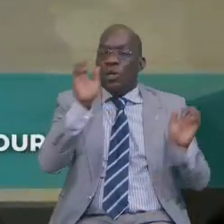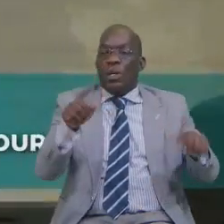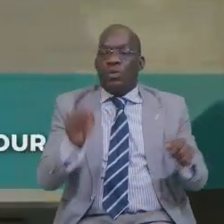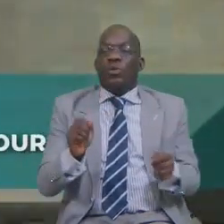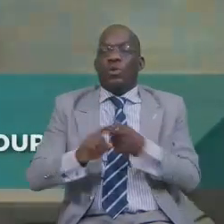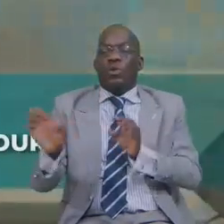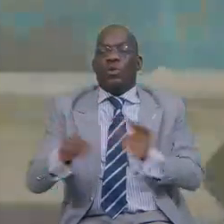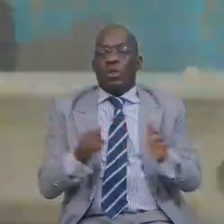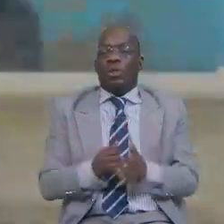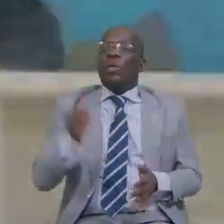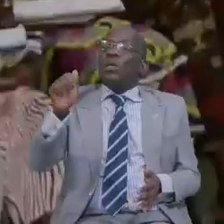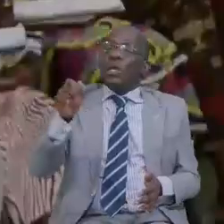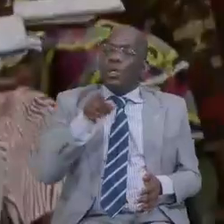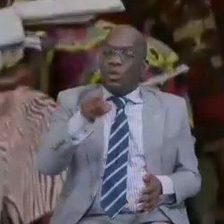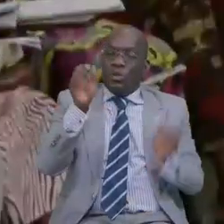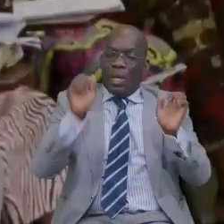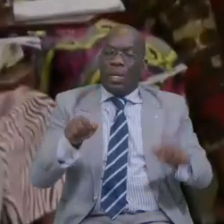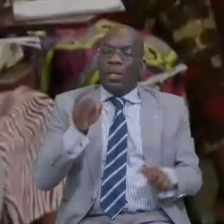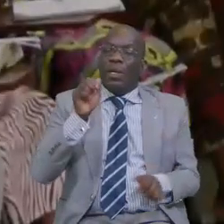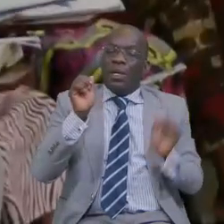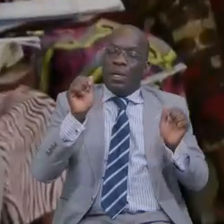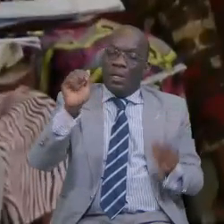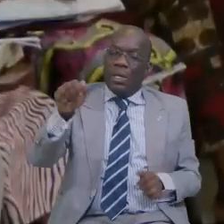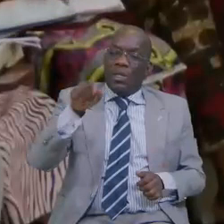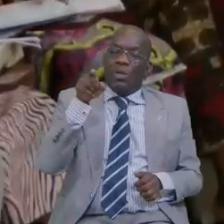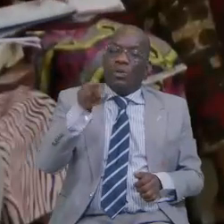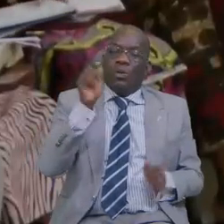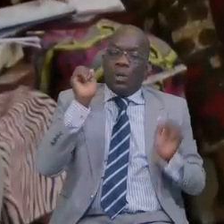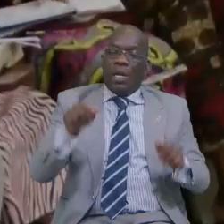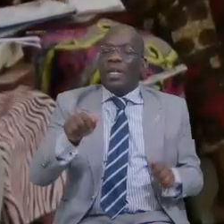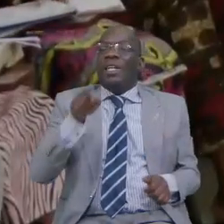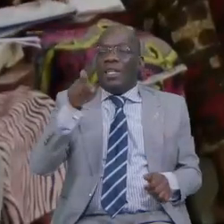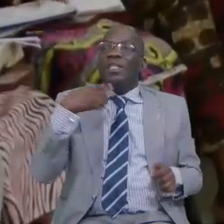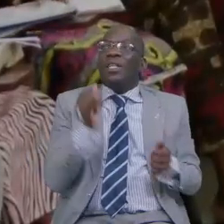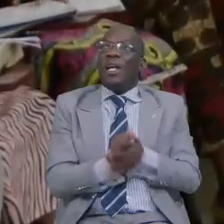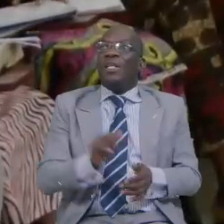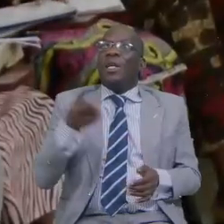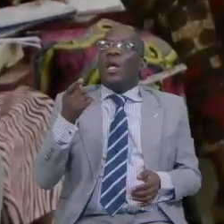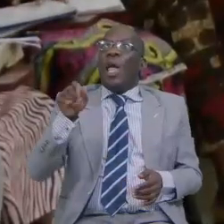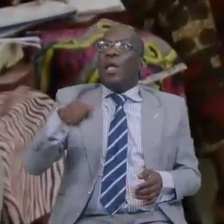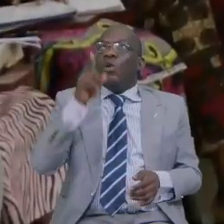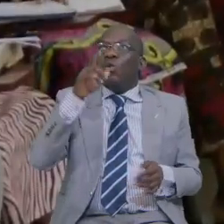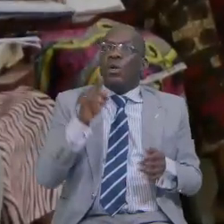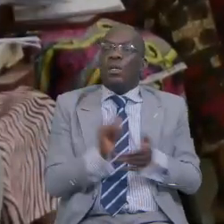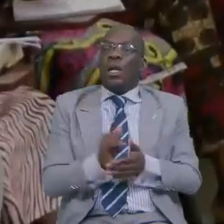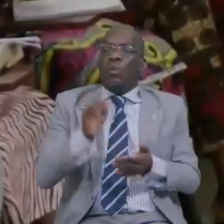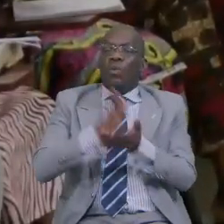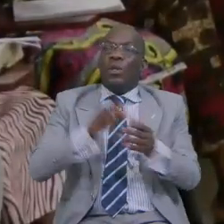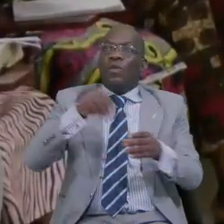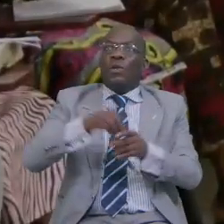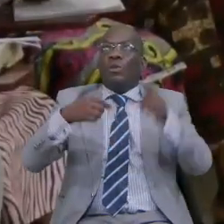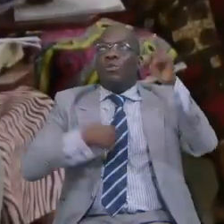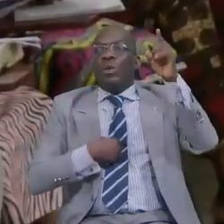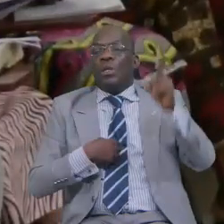he said, anyone that believes in me, the work I do, he shall do. He